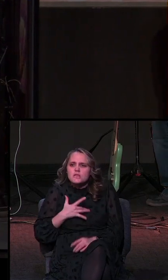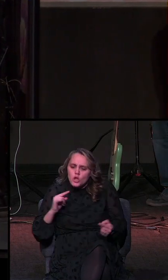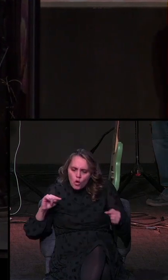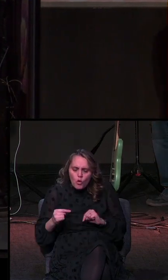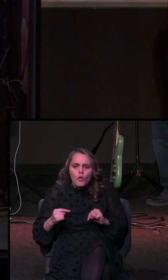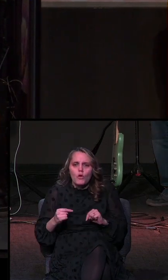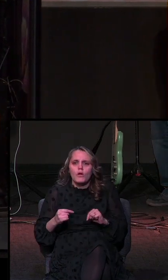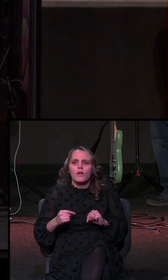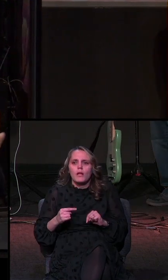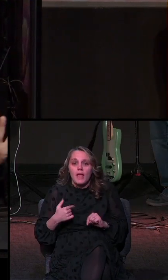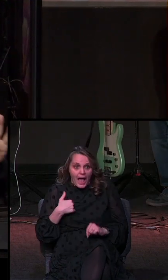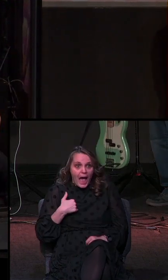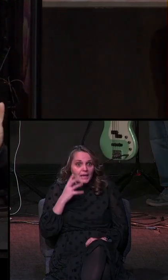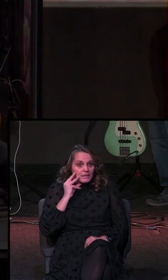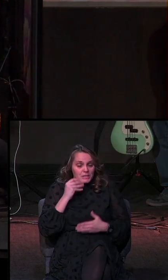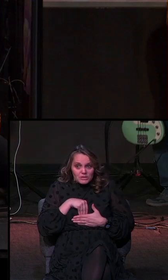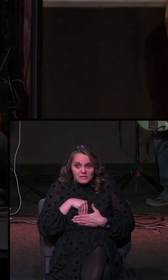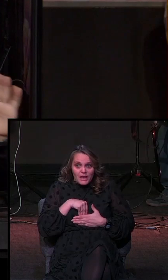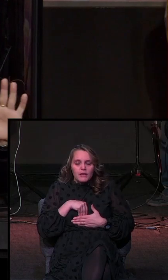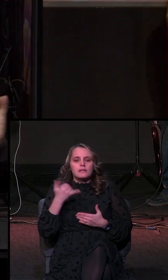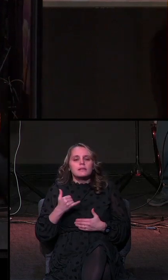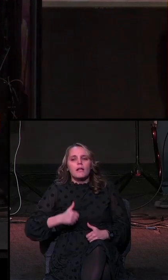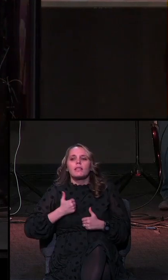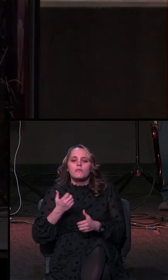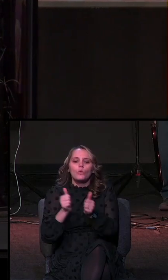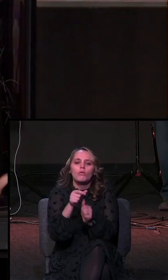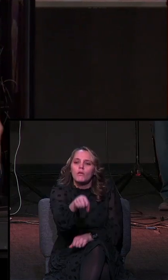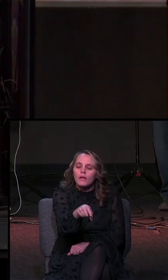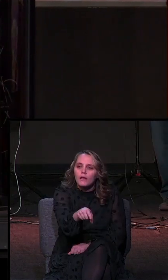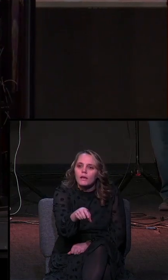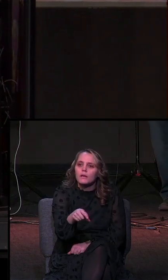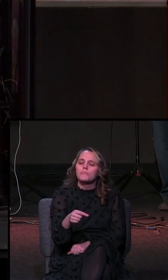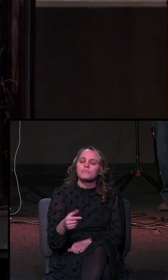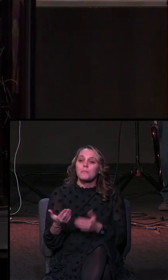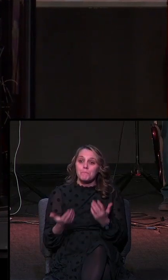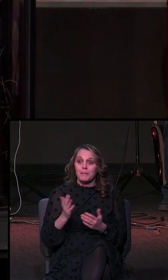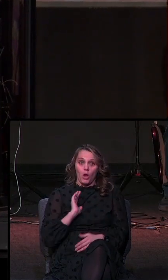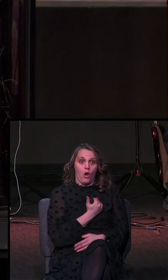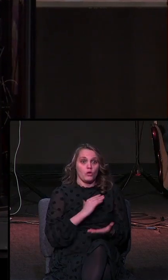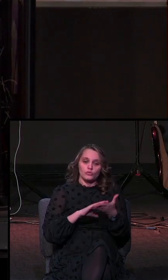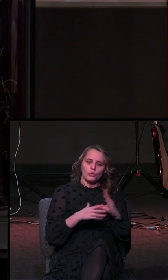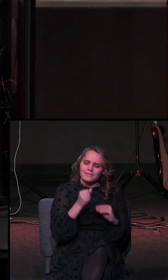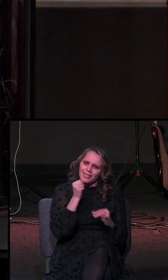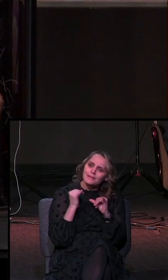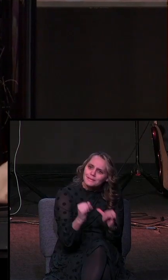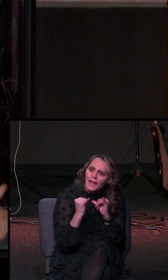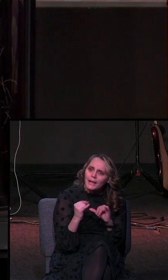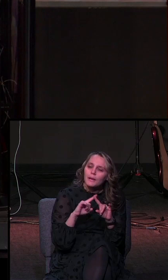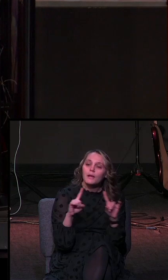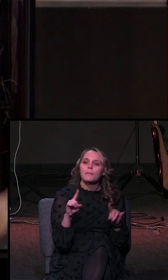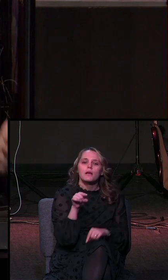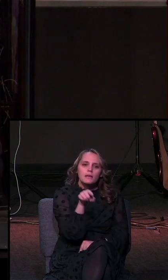him. Even though our stories are very differently, he's experienced things way worse than anything I ever experienced, but the same lie that I believed he was believing. This kid